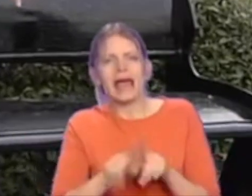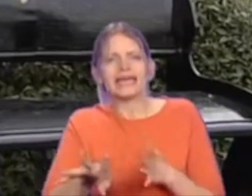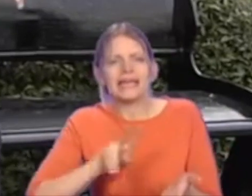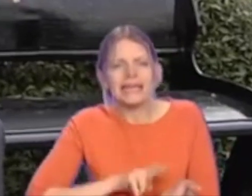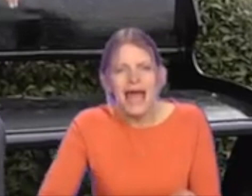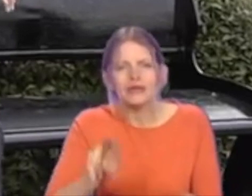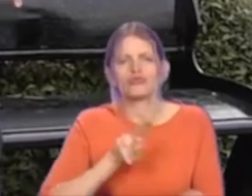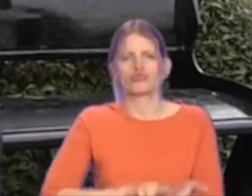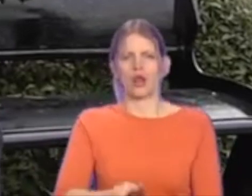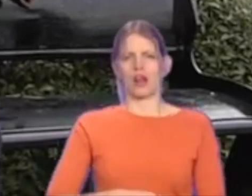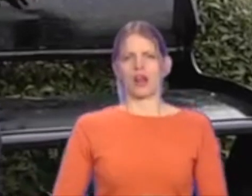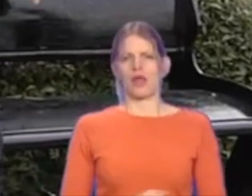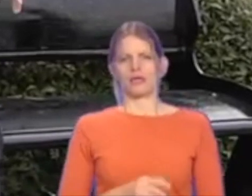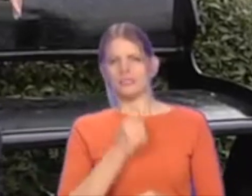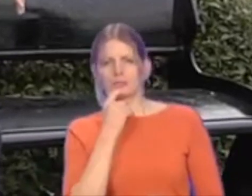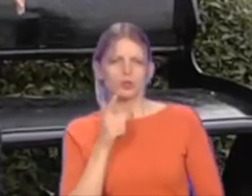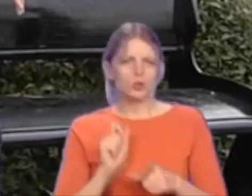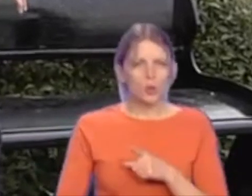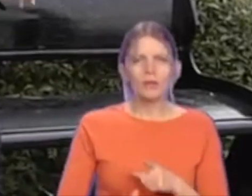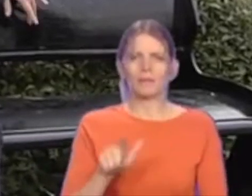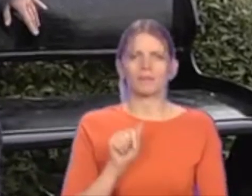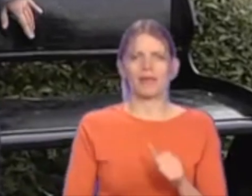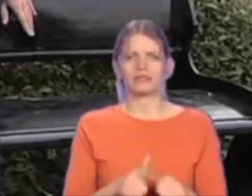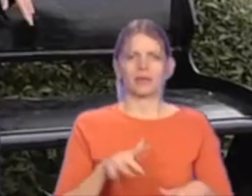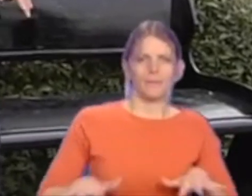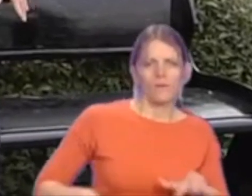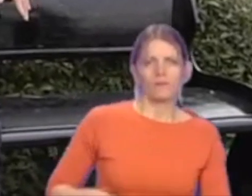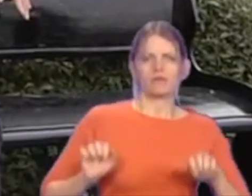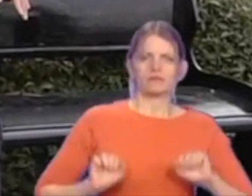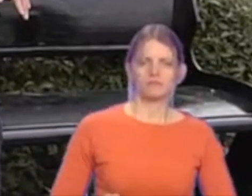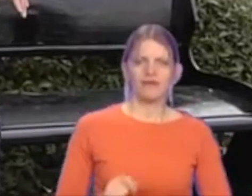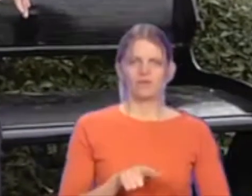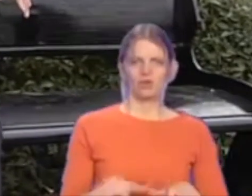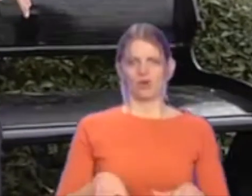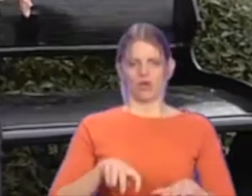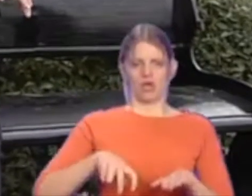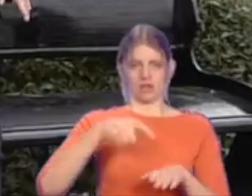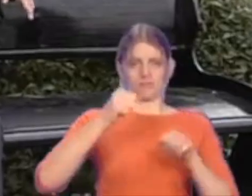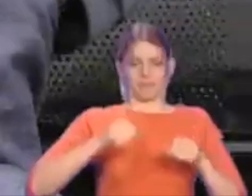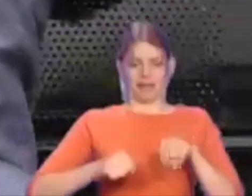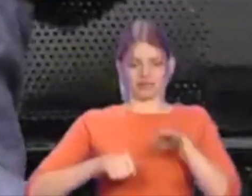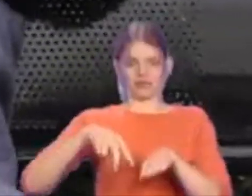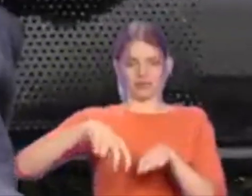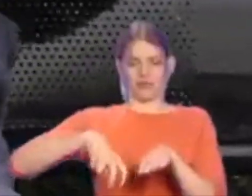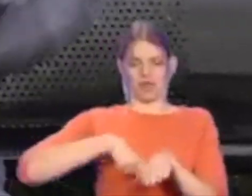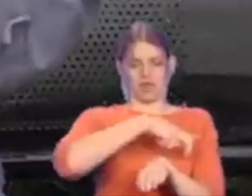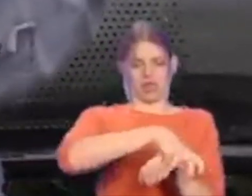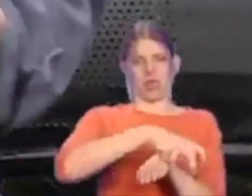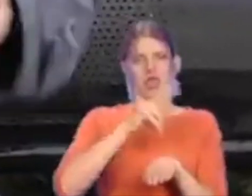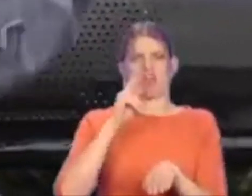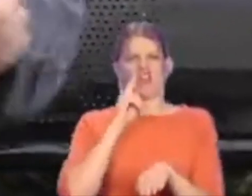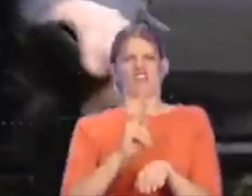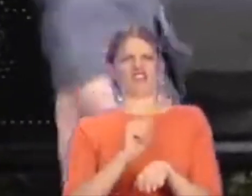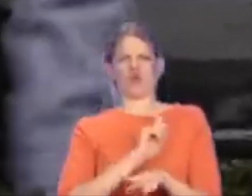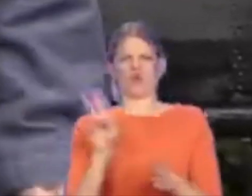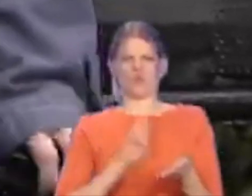over here. Now the problem is it's actually behind the bench, so any kind of movement down there is going to be slightly unnatural. I think possibly the best